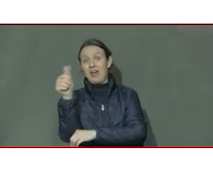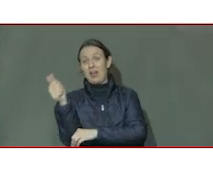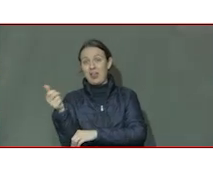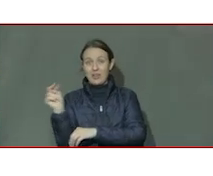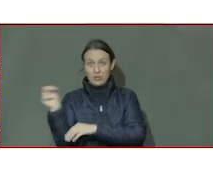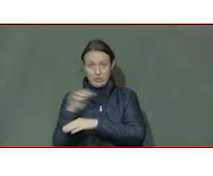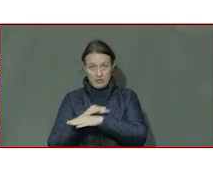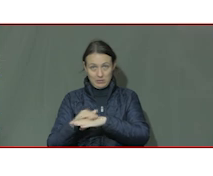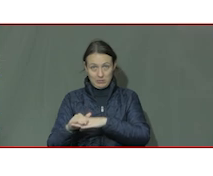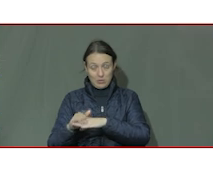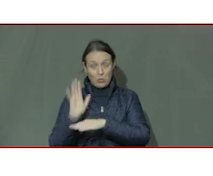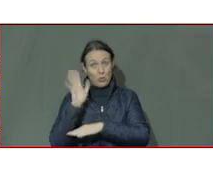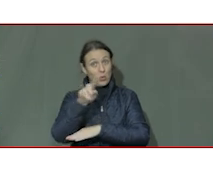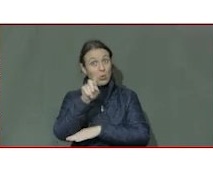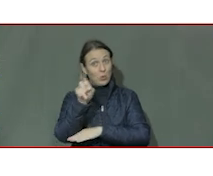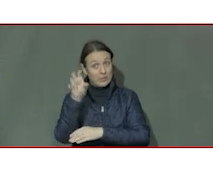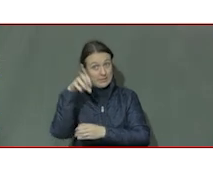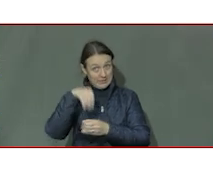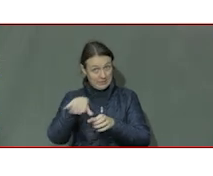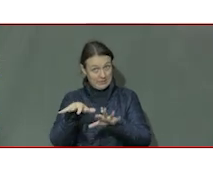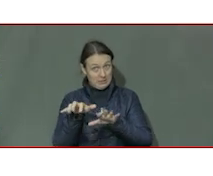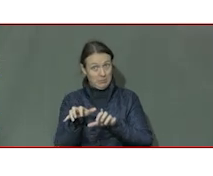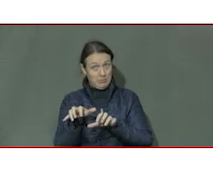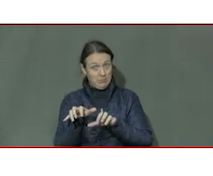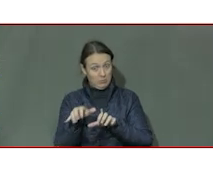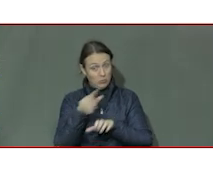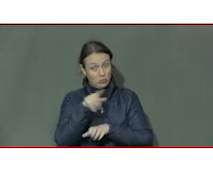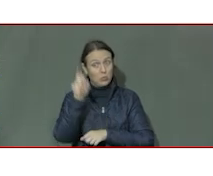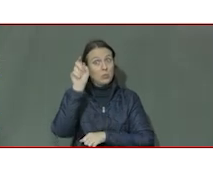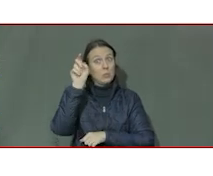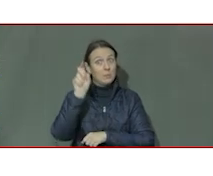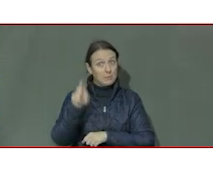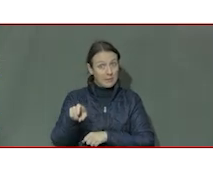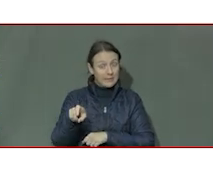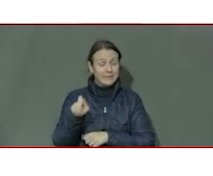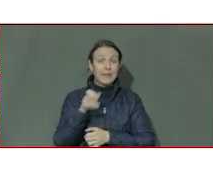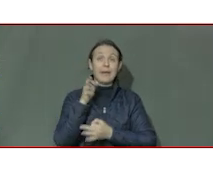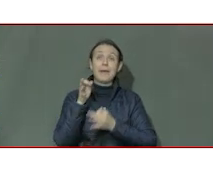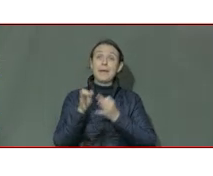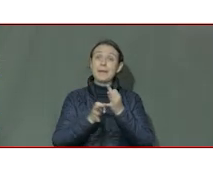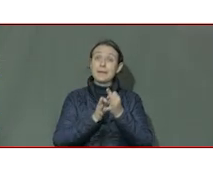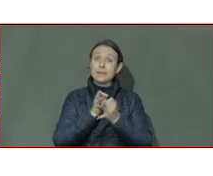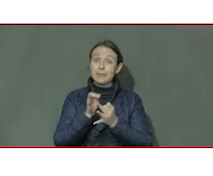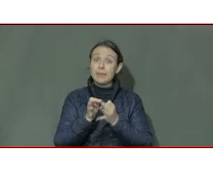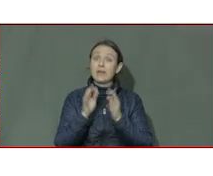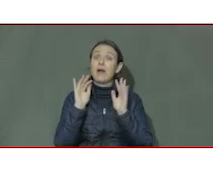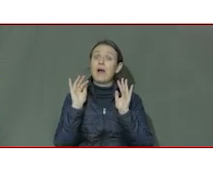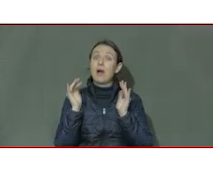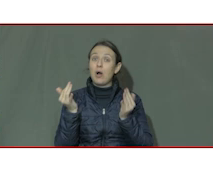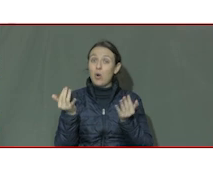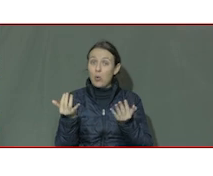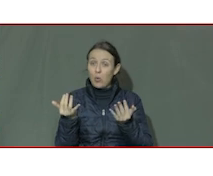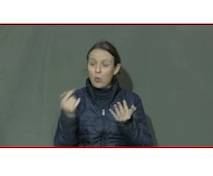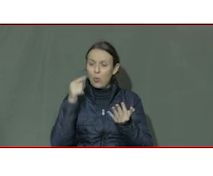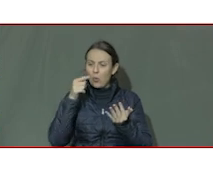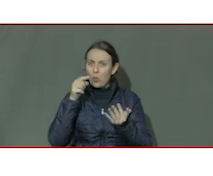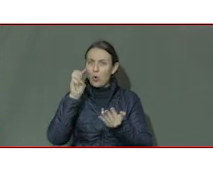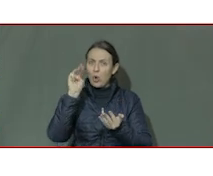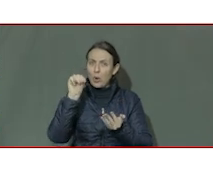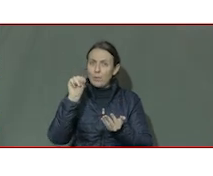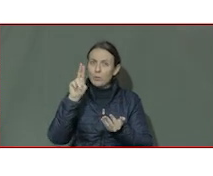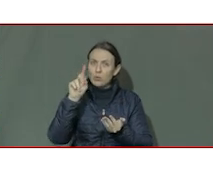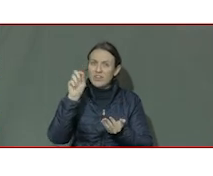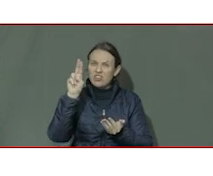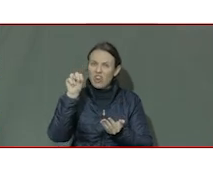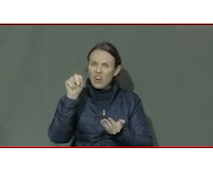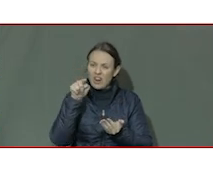base, right? So you have to be able to explain how will that mutation have an effect on the